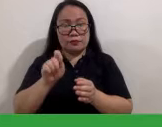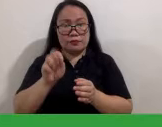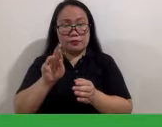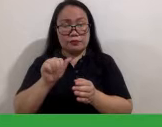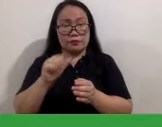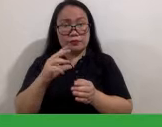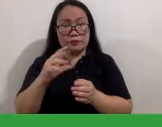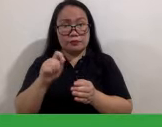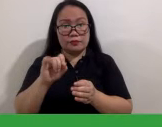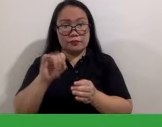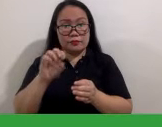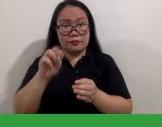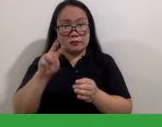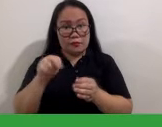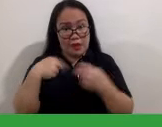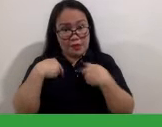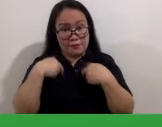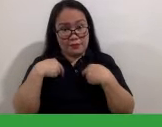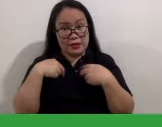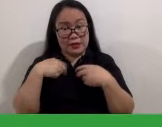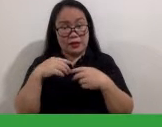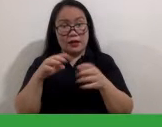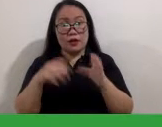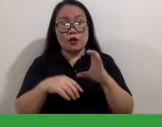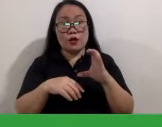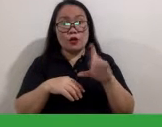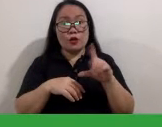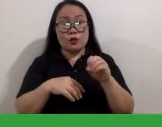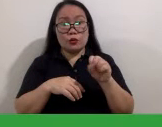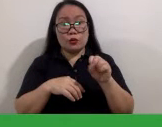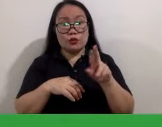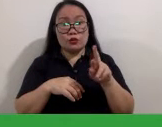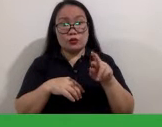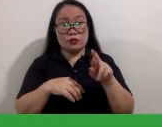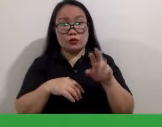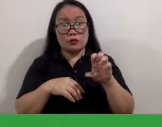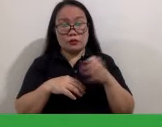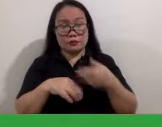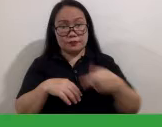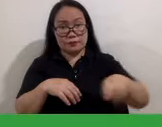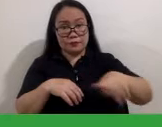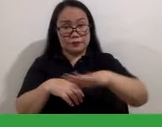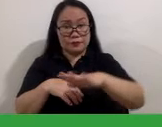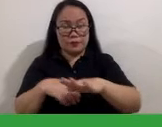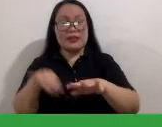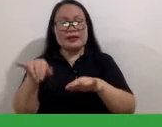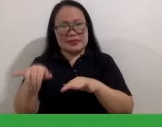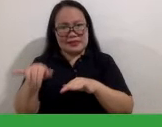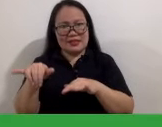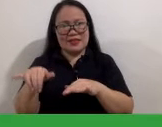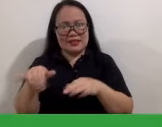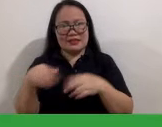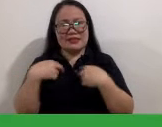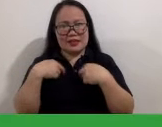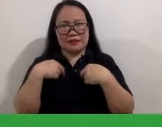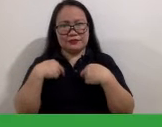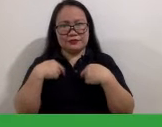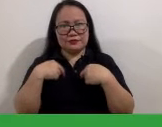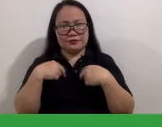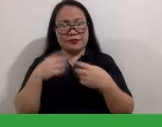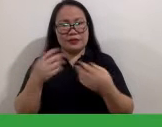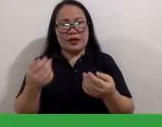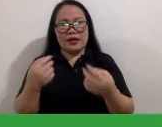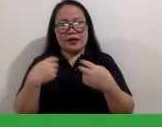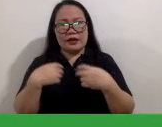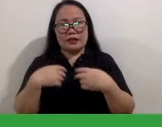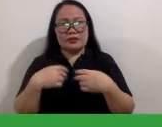have closure property under subtraction? Yes, it is also closed under subtraction. So,